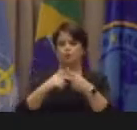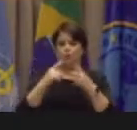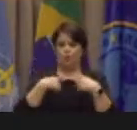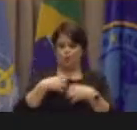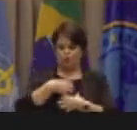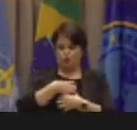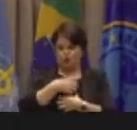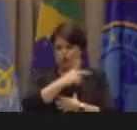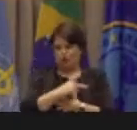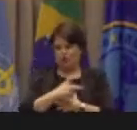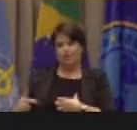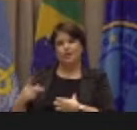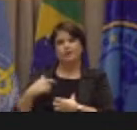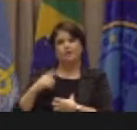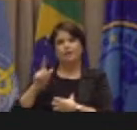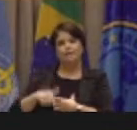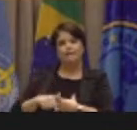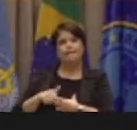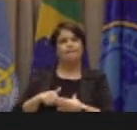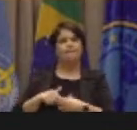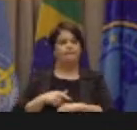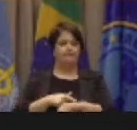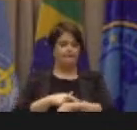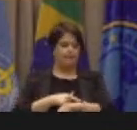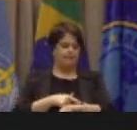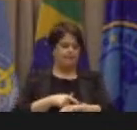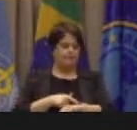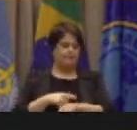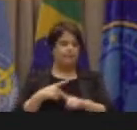hope to that this will be useful